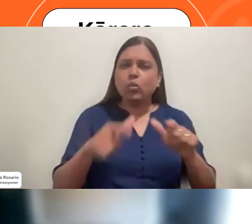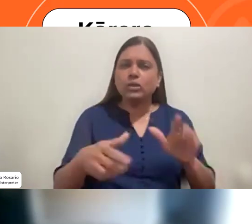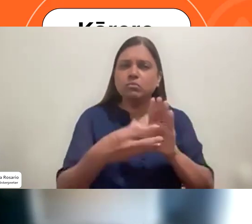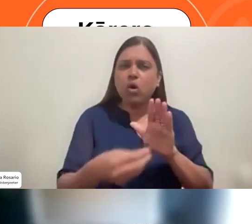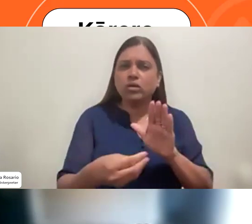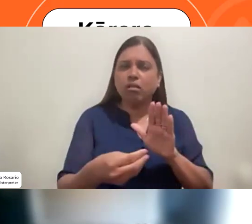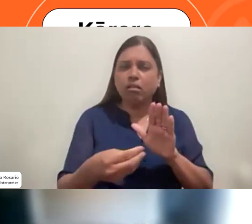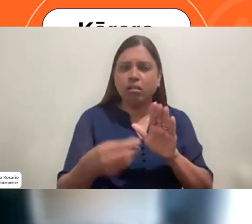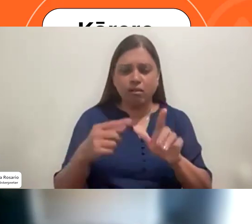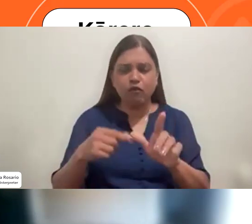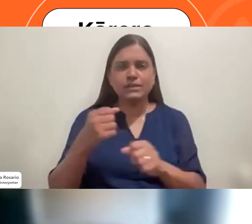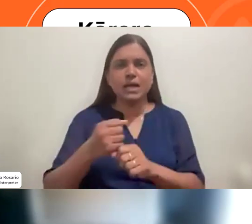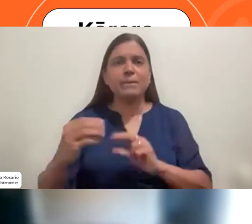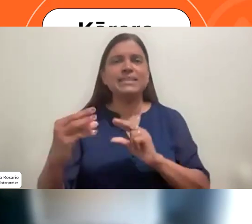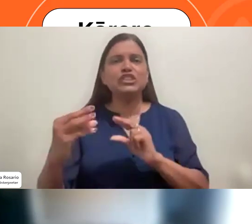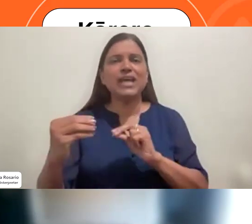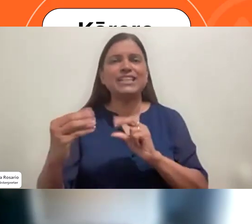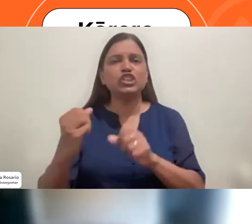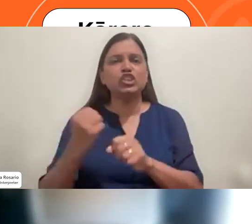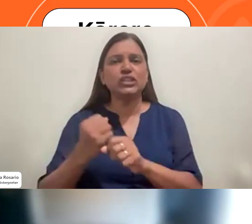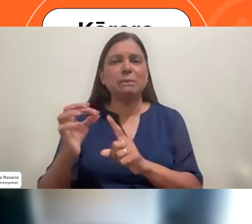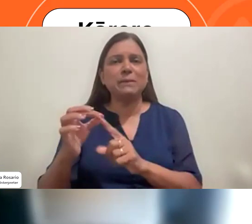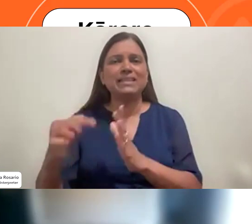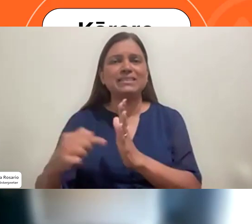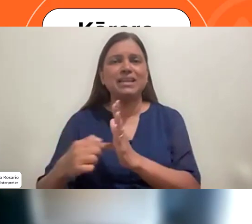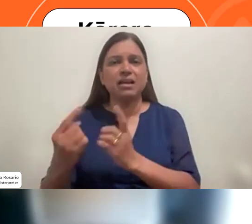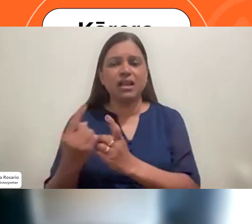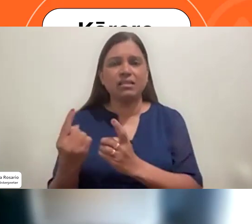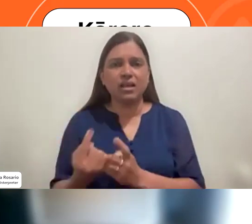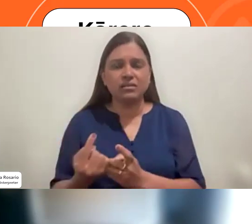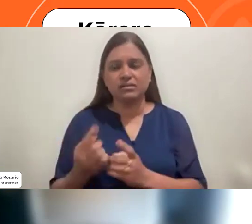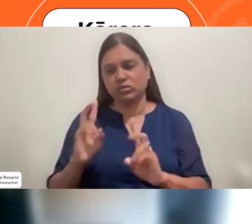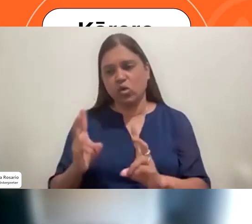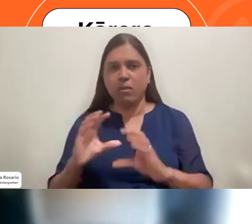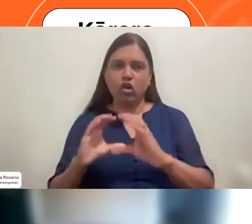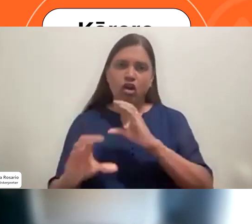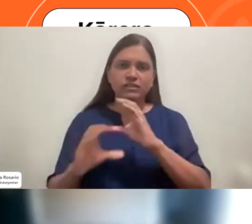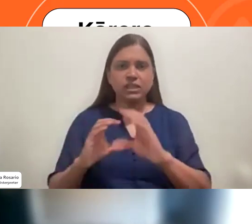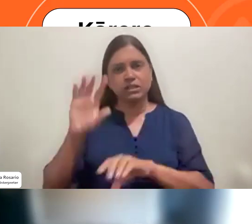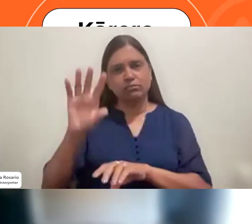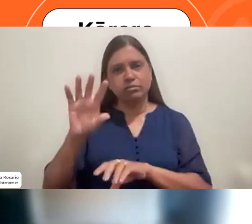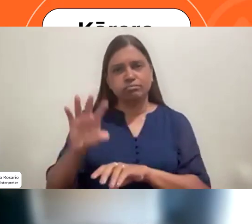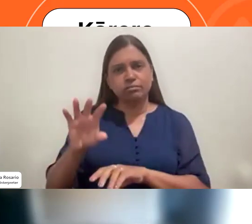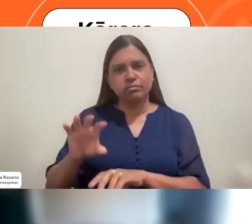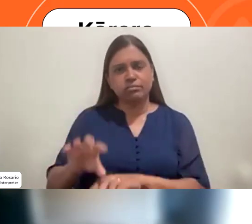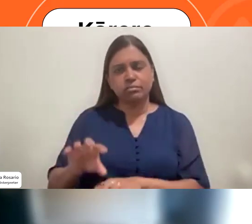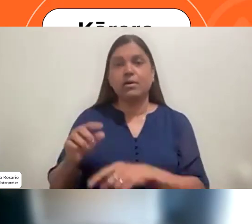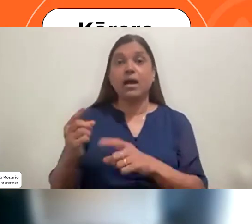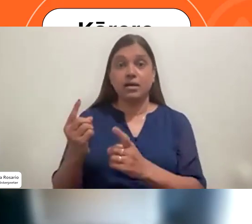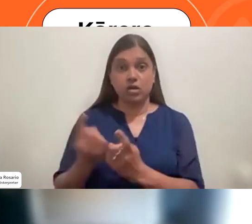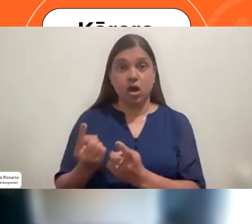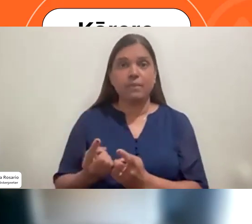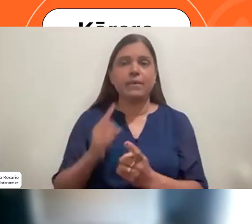you can talk in a normal conversational tone about the navigation and kind of see